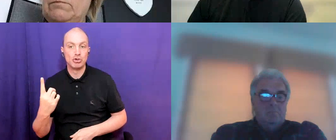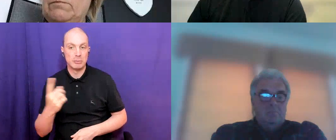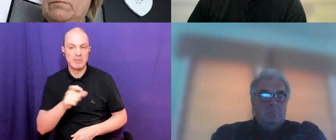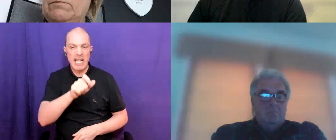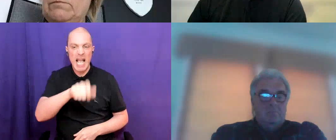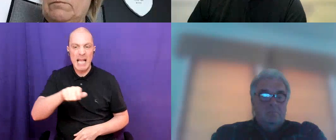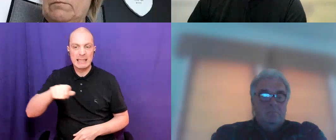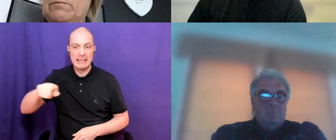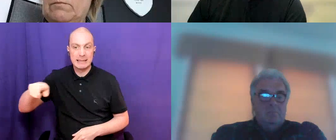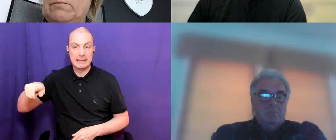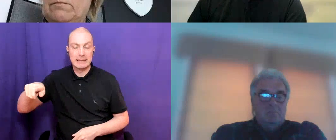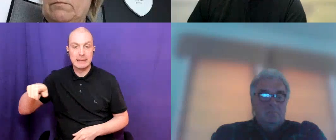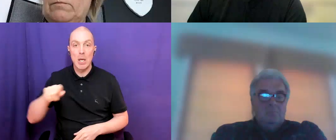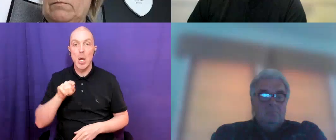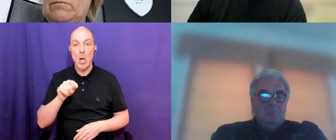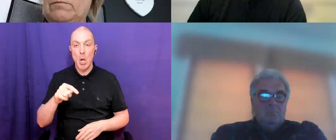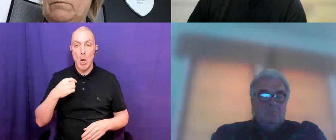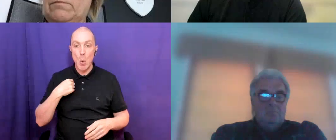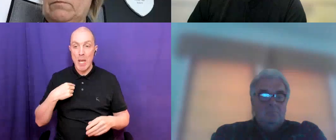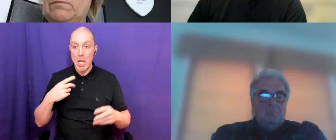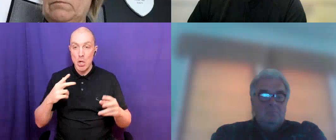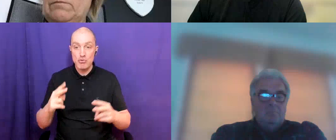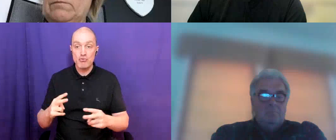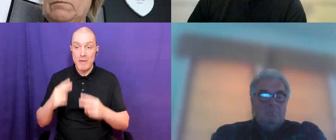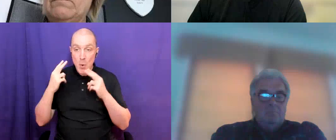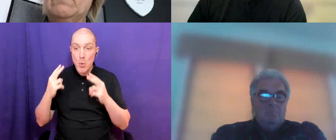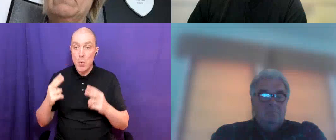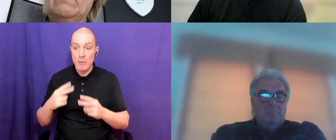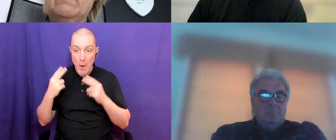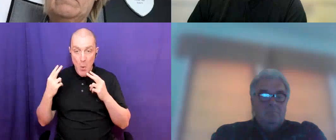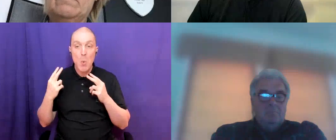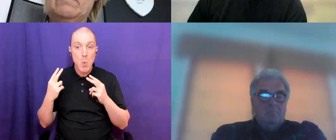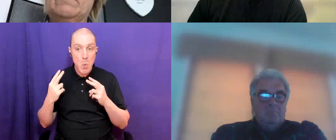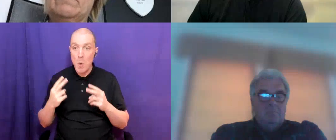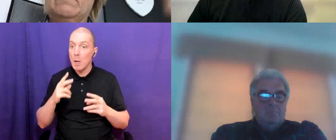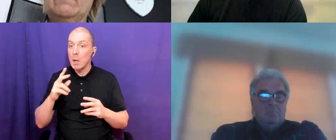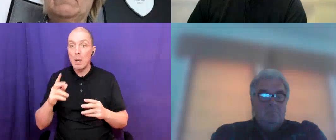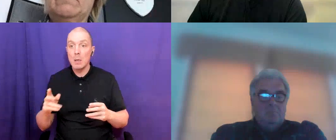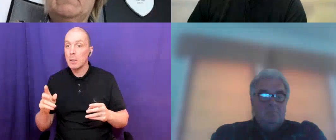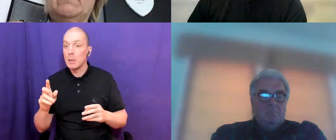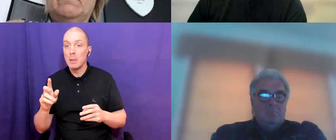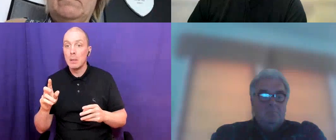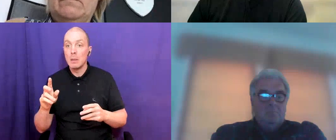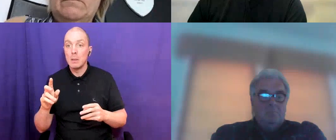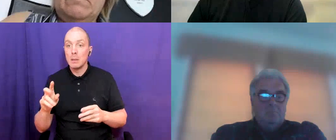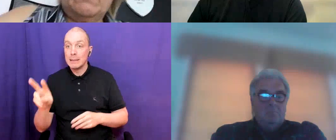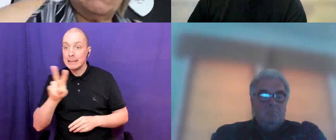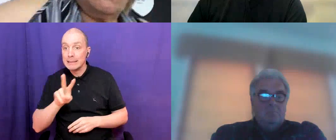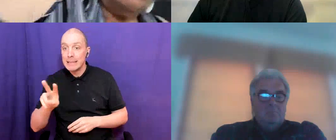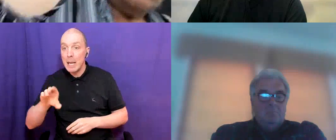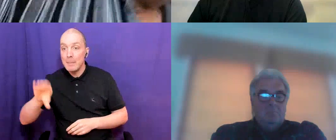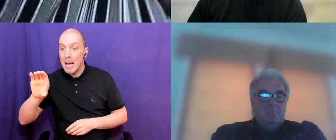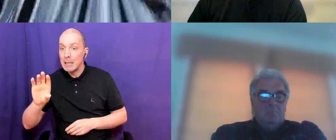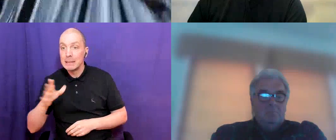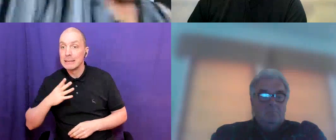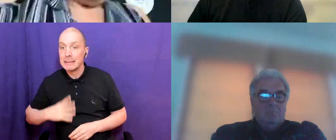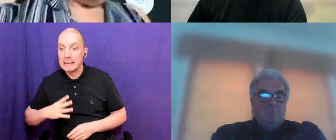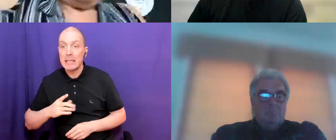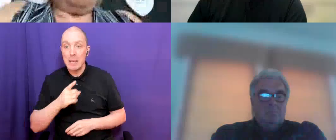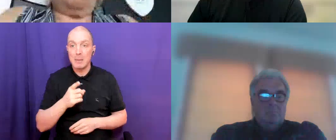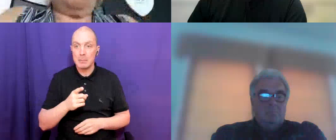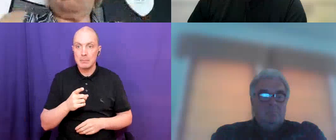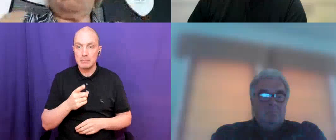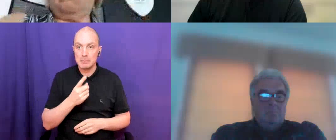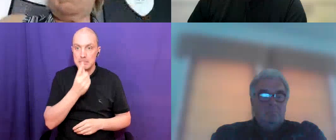to review car parking capacity, if additional passes are not required by any candidate, then we might be able to extend that further.